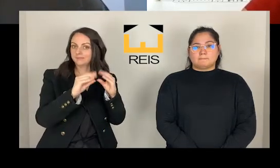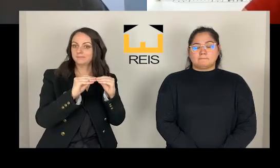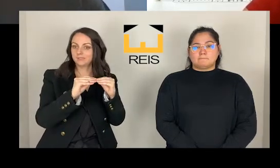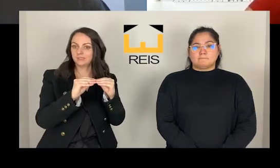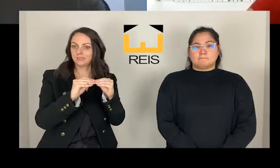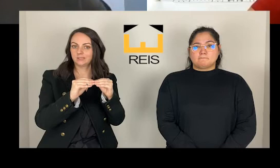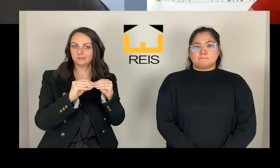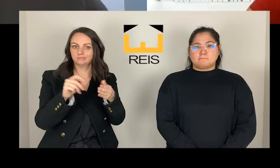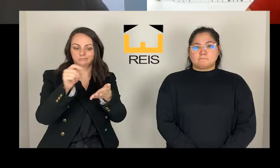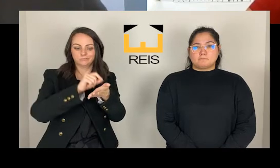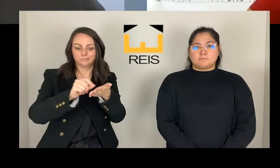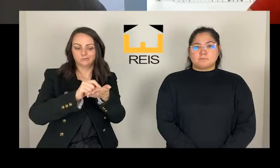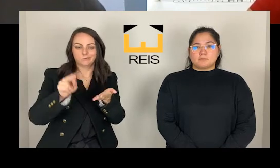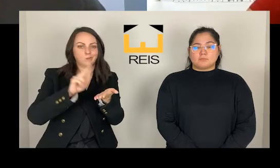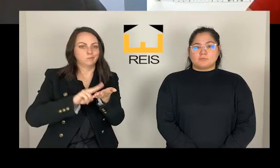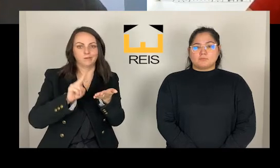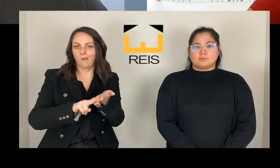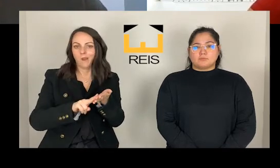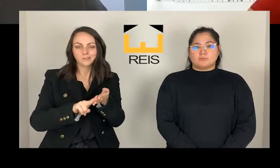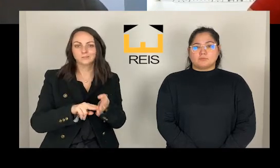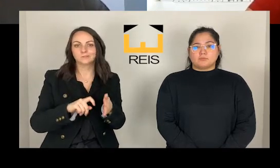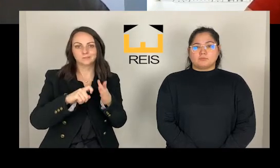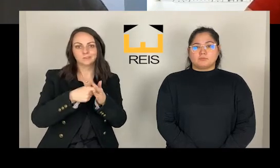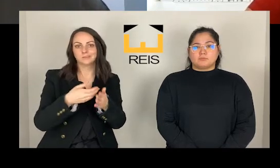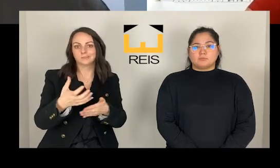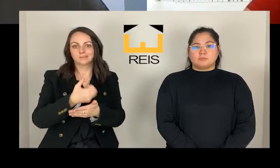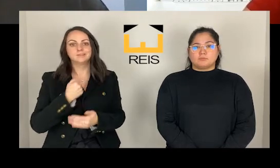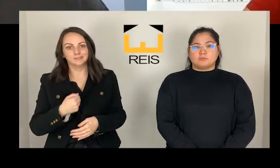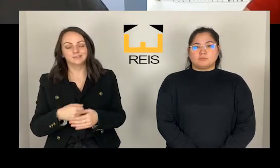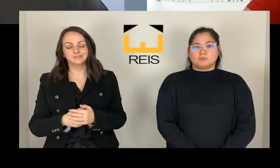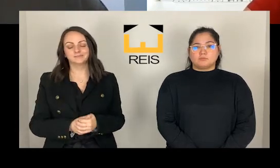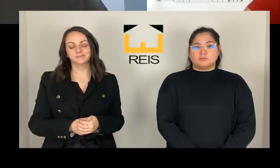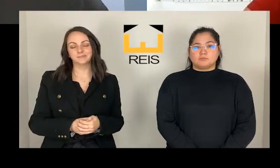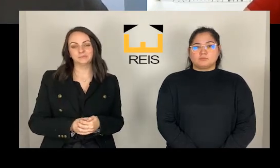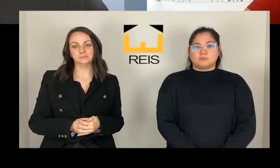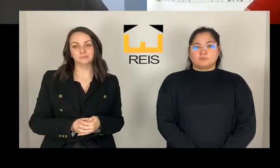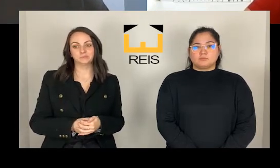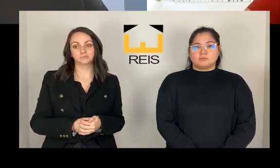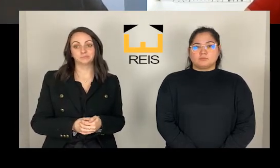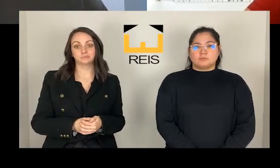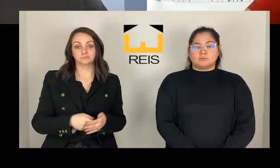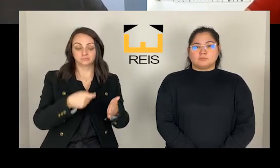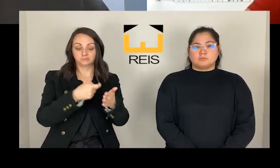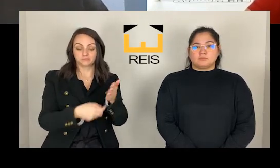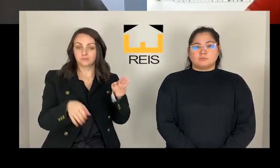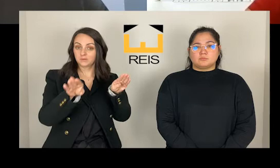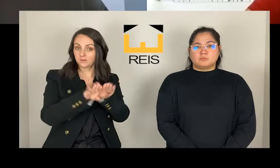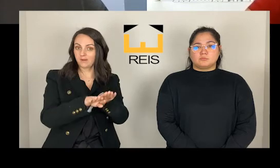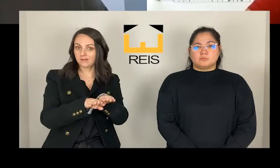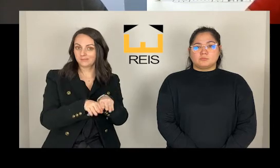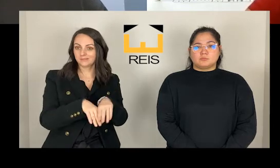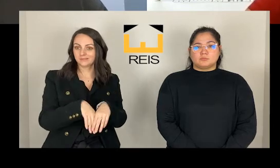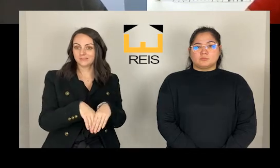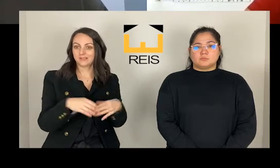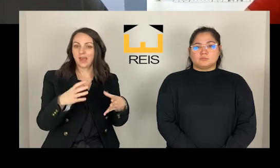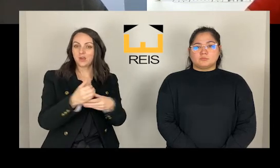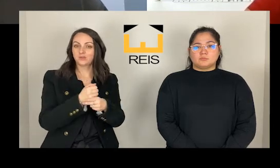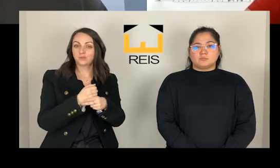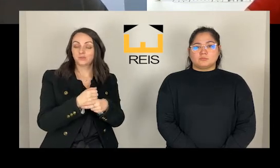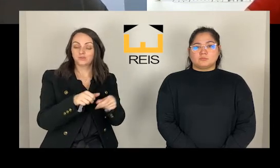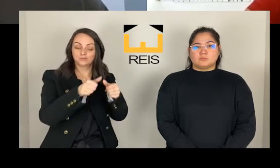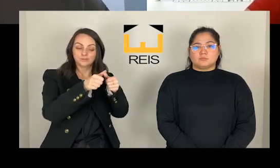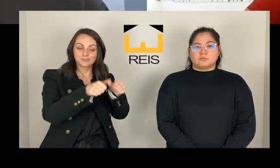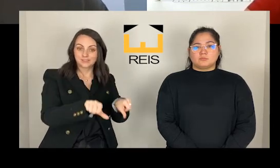part where you sign all the documents and get your keys for the house. The closing costs are your down payment